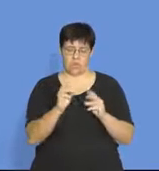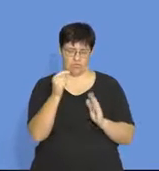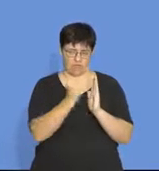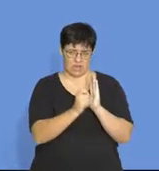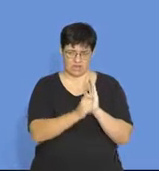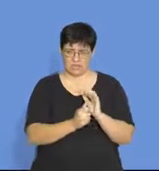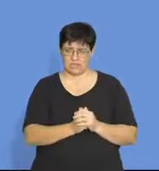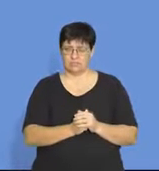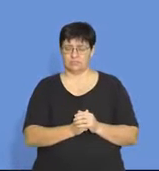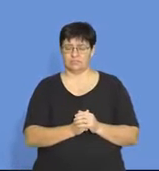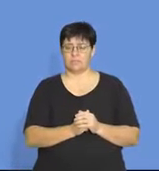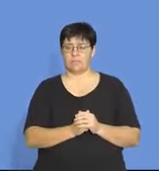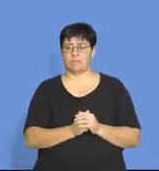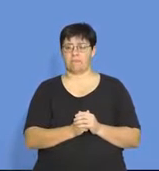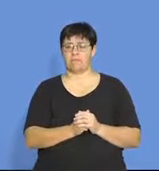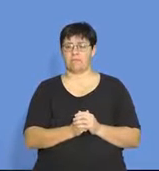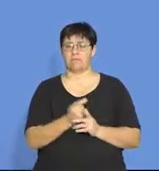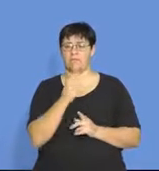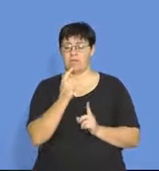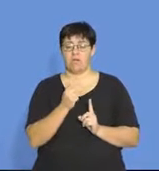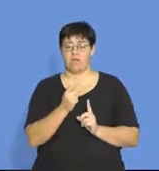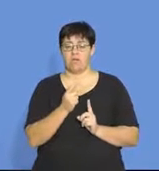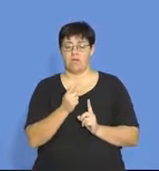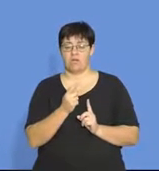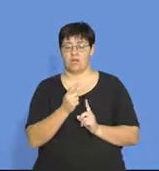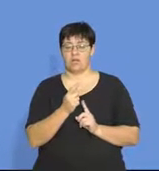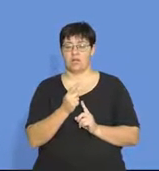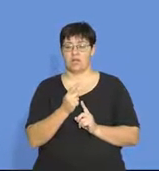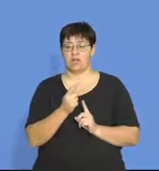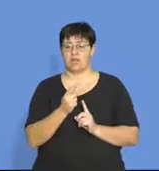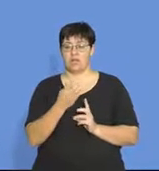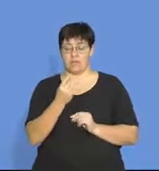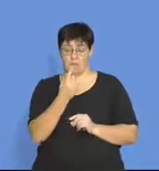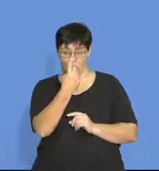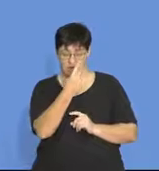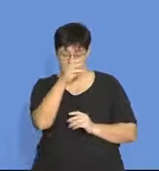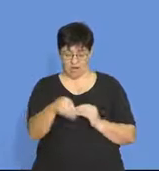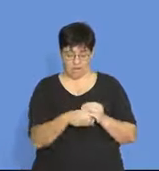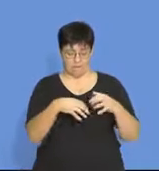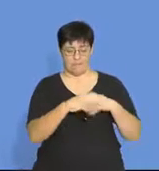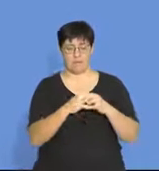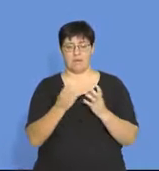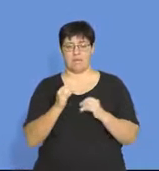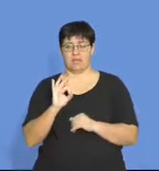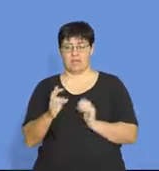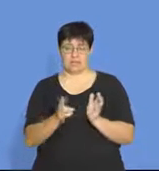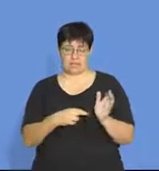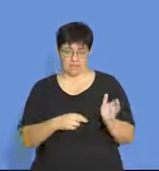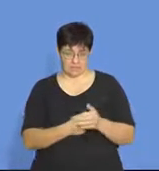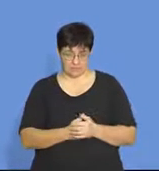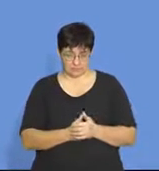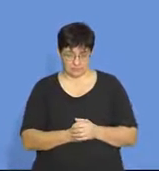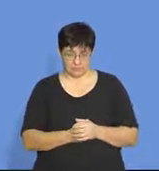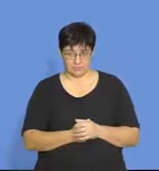right? And then this was from equation 1, remember that. And then I label